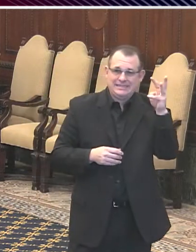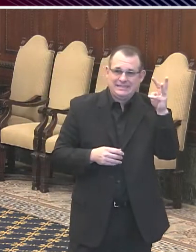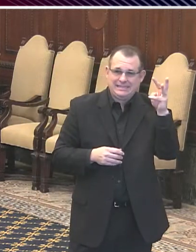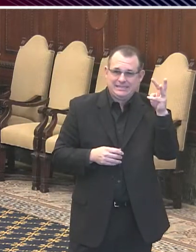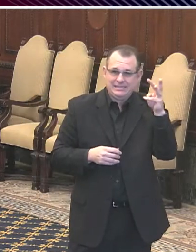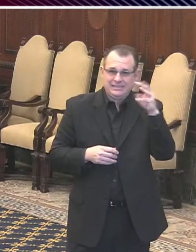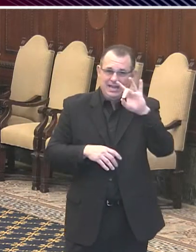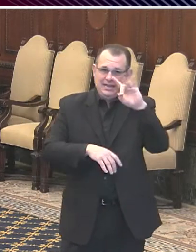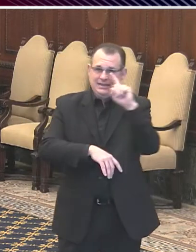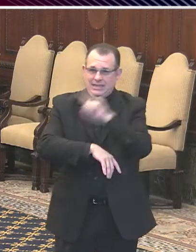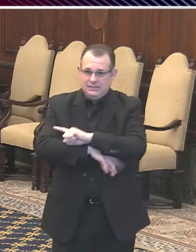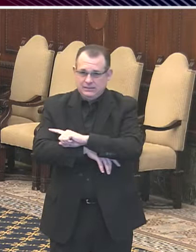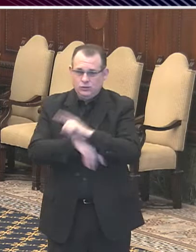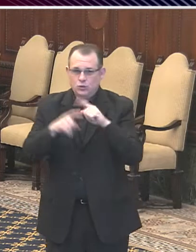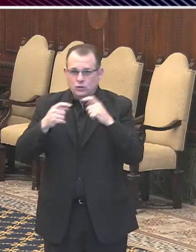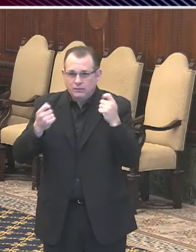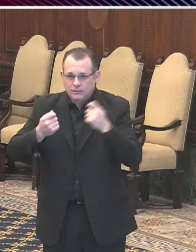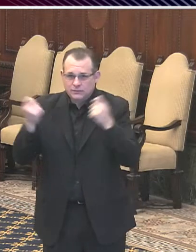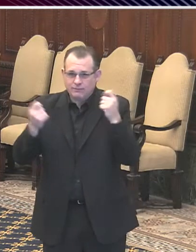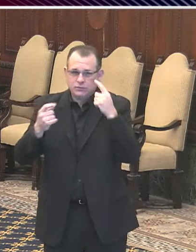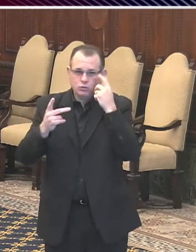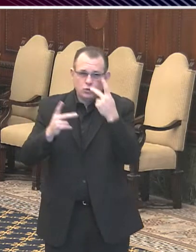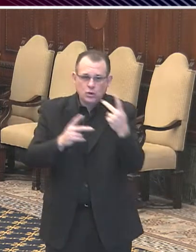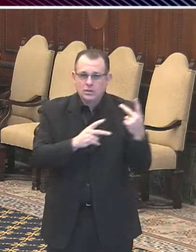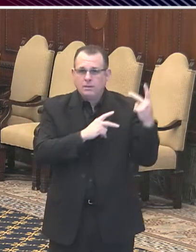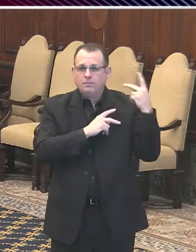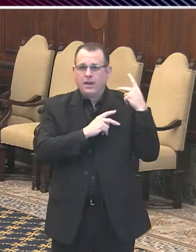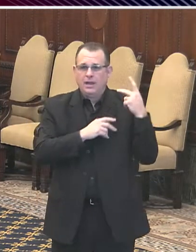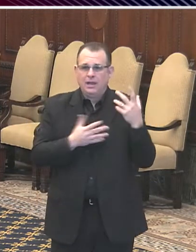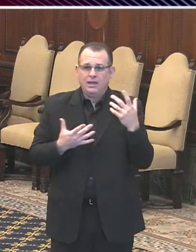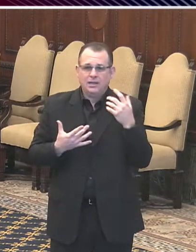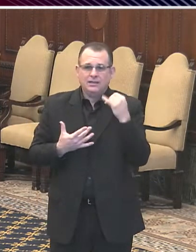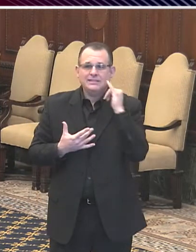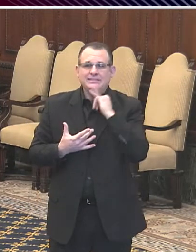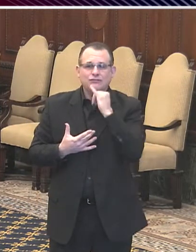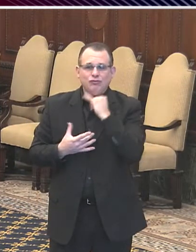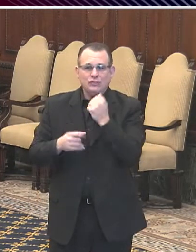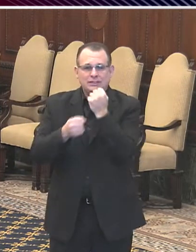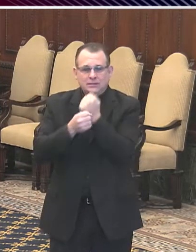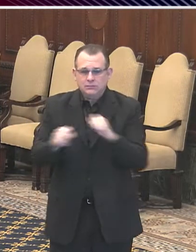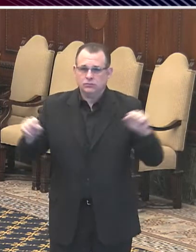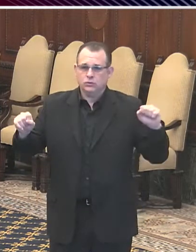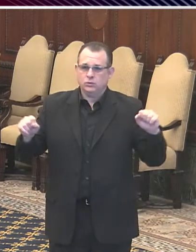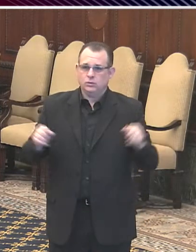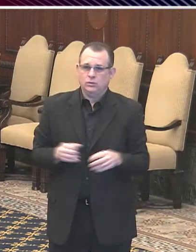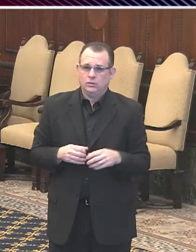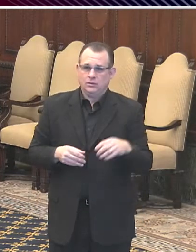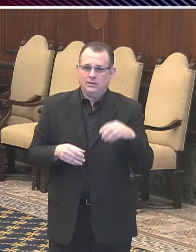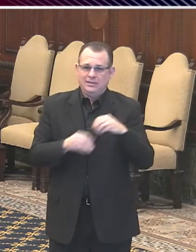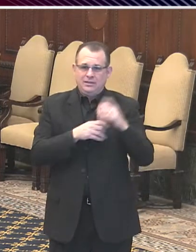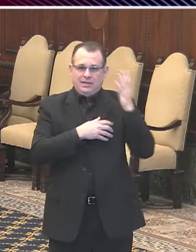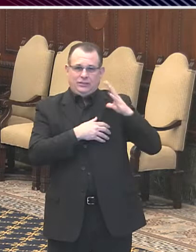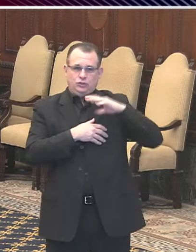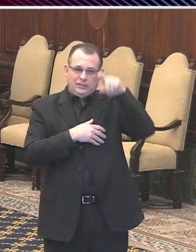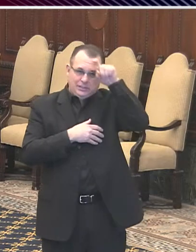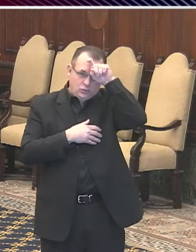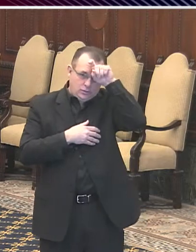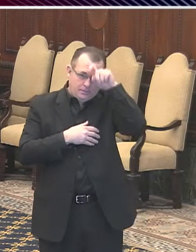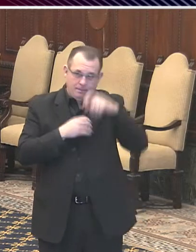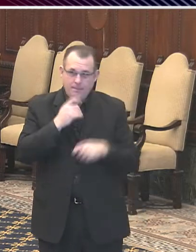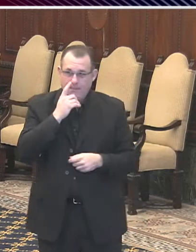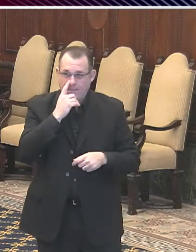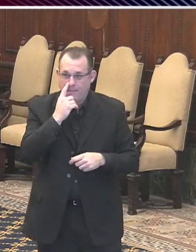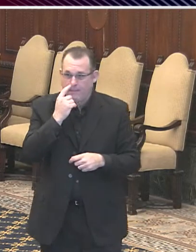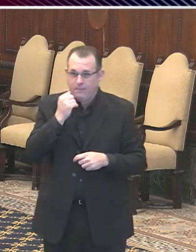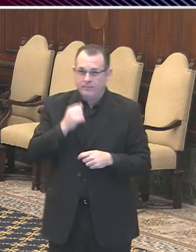festival that commemorates the emancipation of the Israelites from enslavement in ancient Egypt. Holy